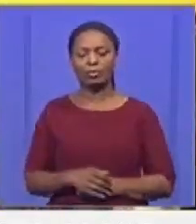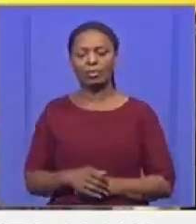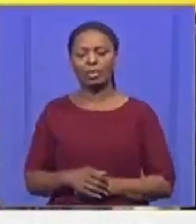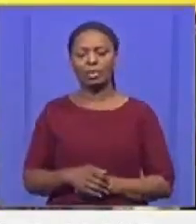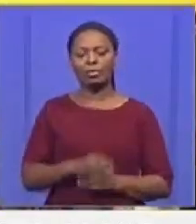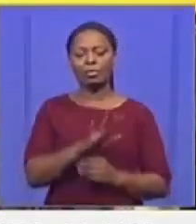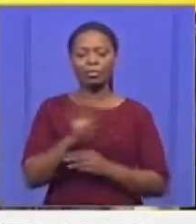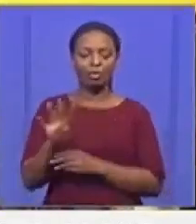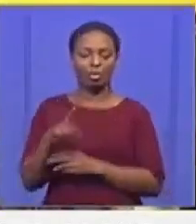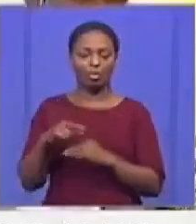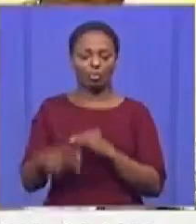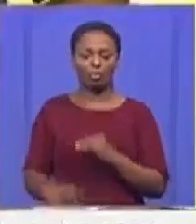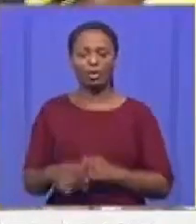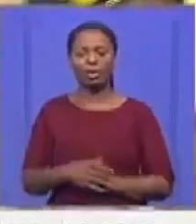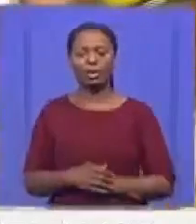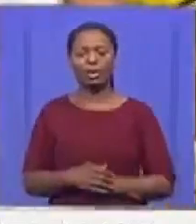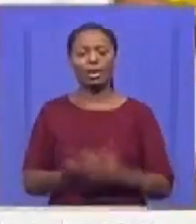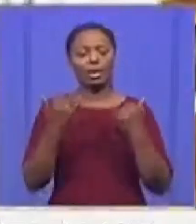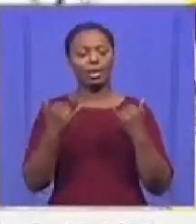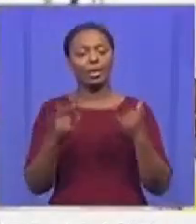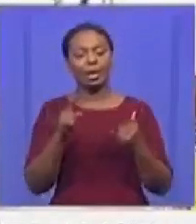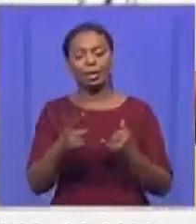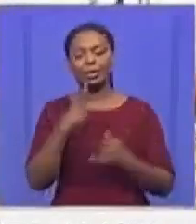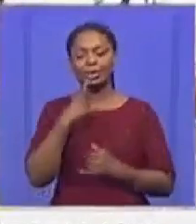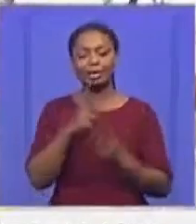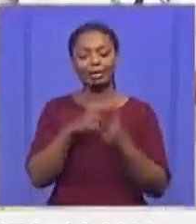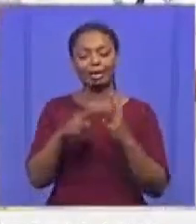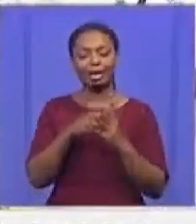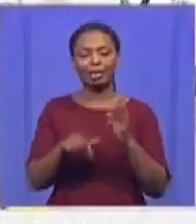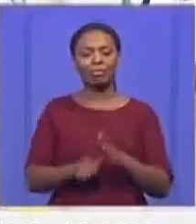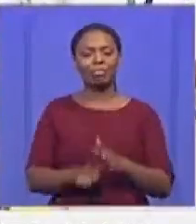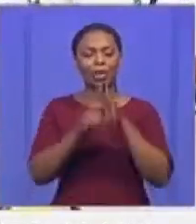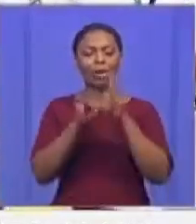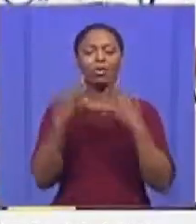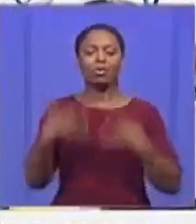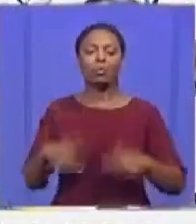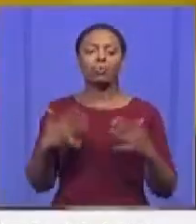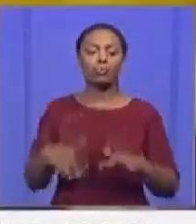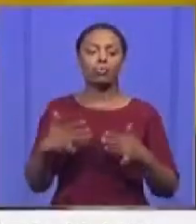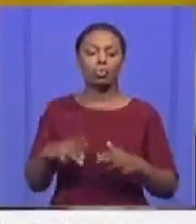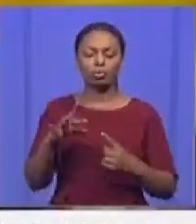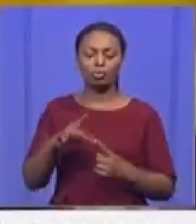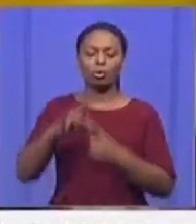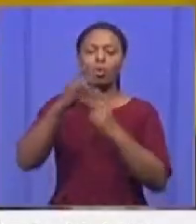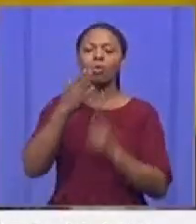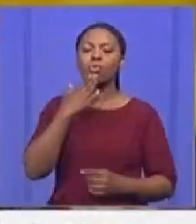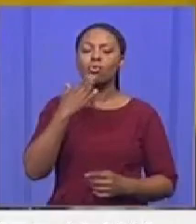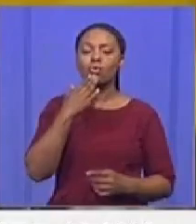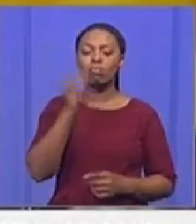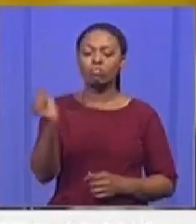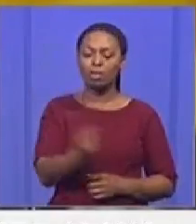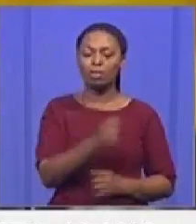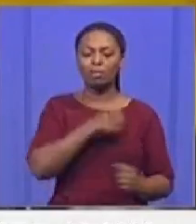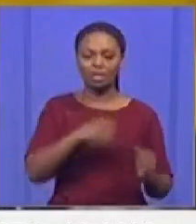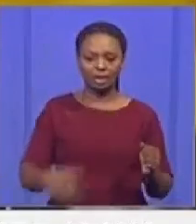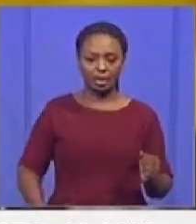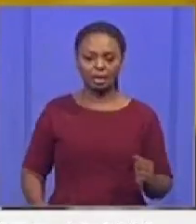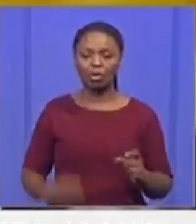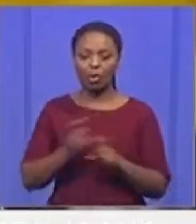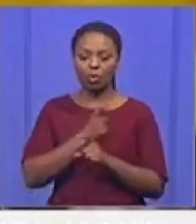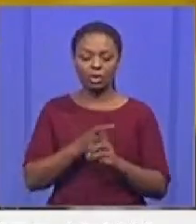54 boraro jono bono bo tsewa bo le botlhokwa thata malebana le yo tla tlhophiwang go nna mopresidente.